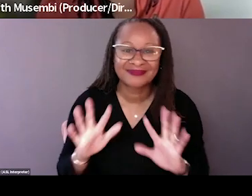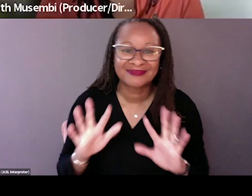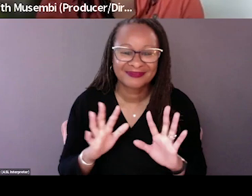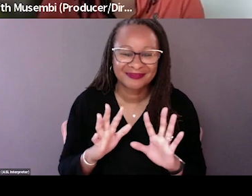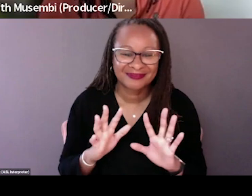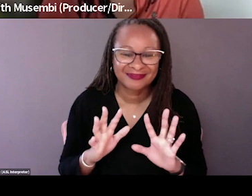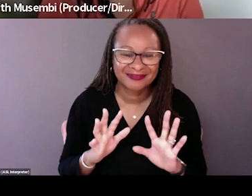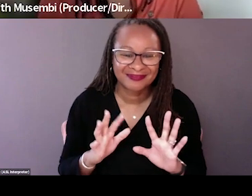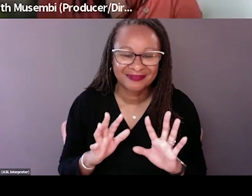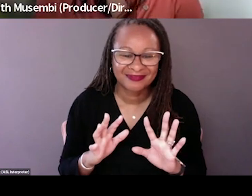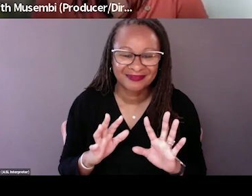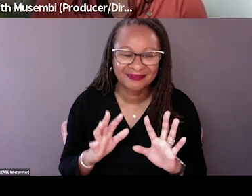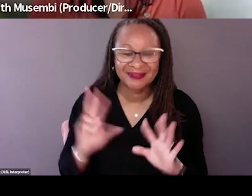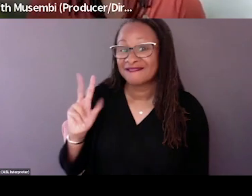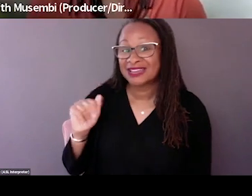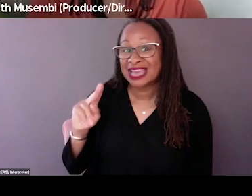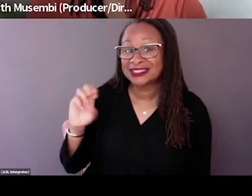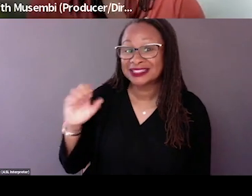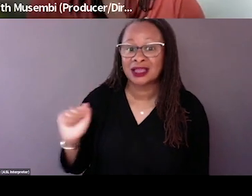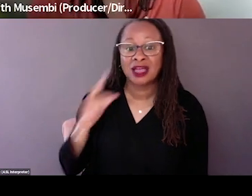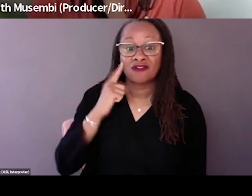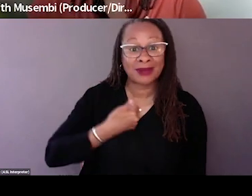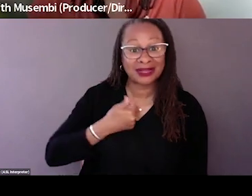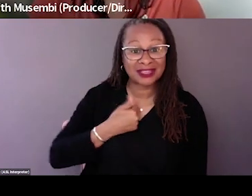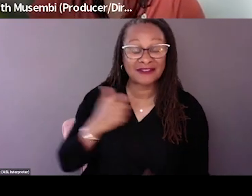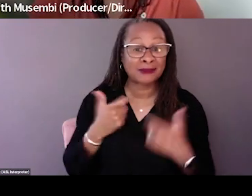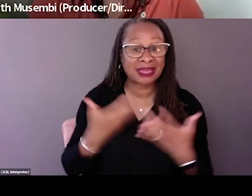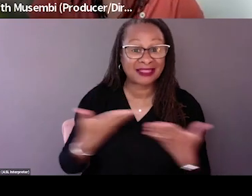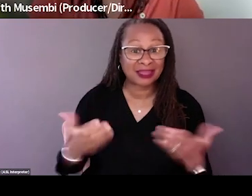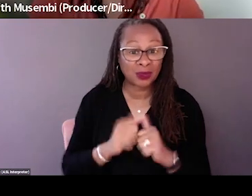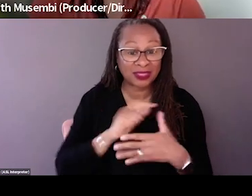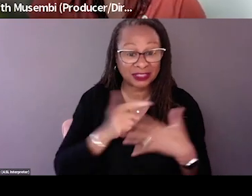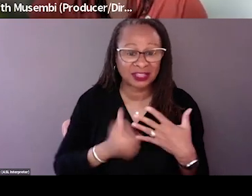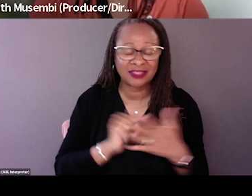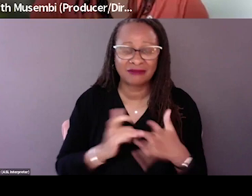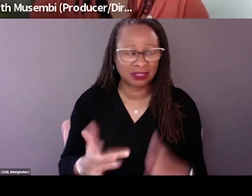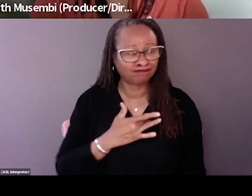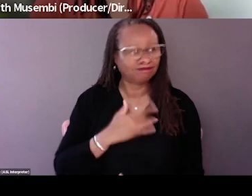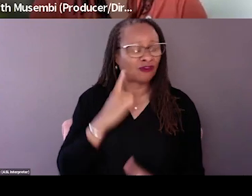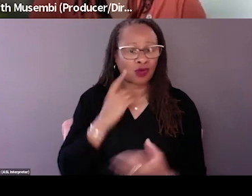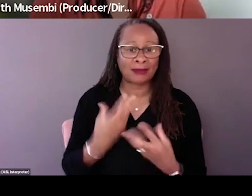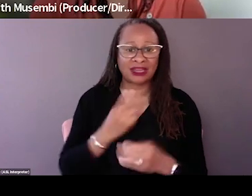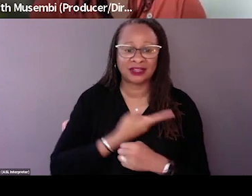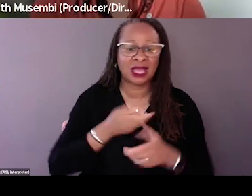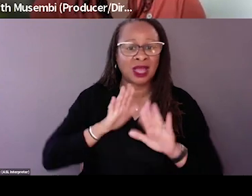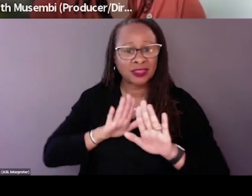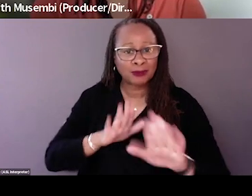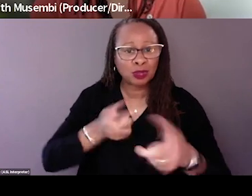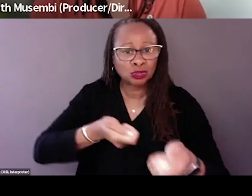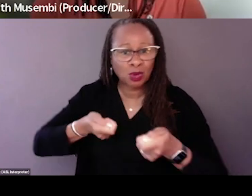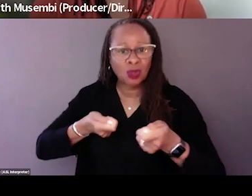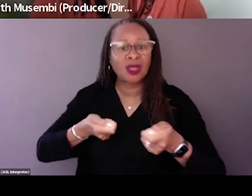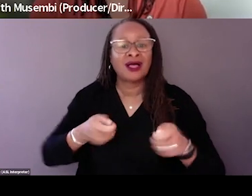I think for me, one of the big themes of the series that really resonated with many of us was that push and pull of being a mother and a